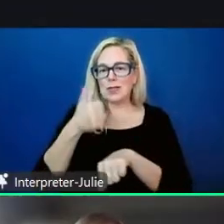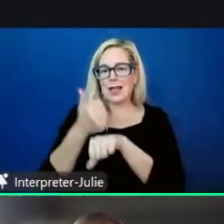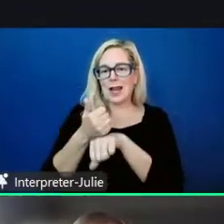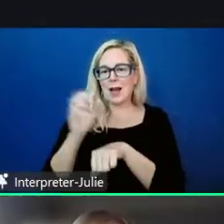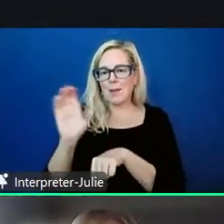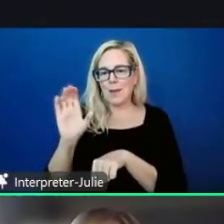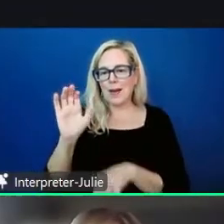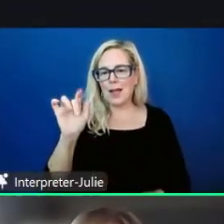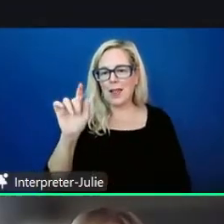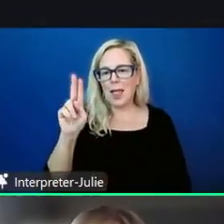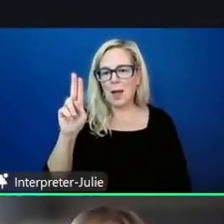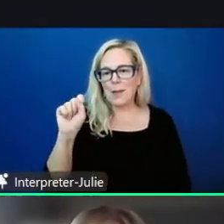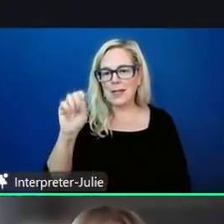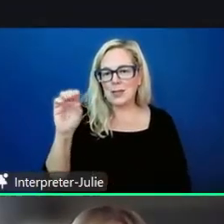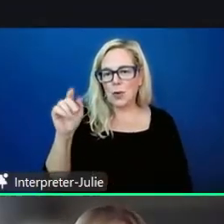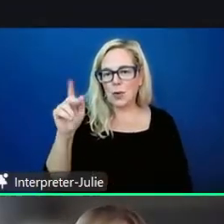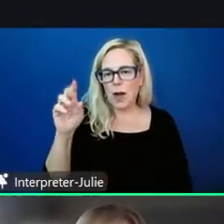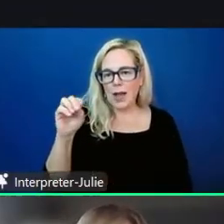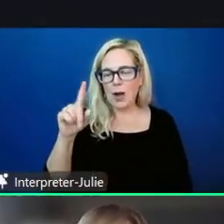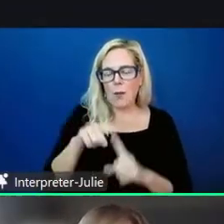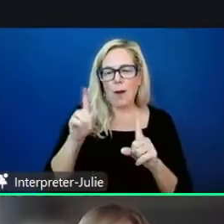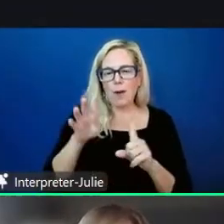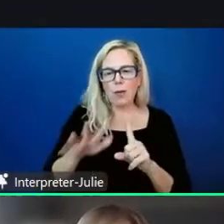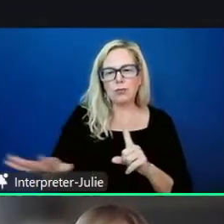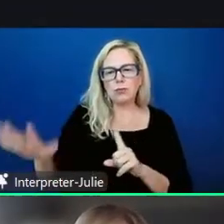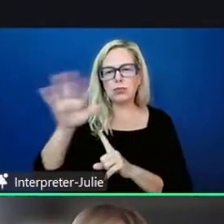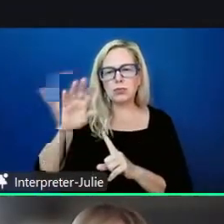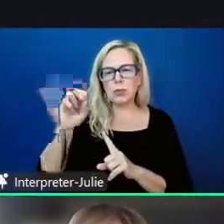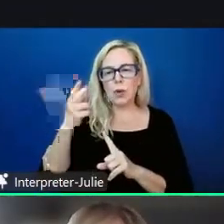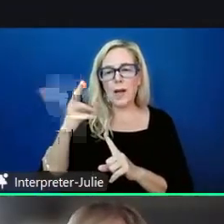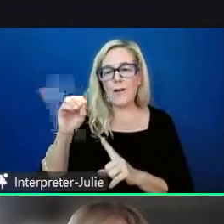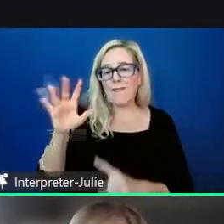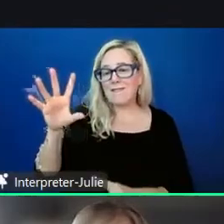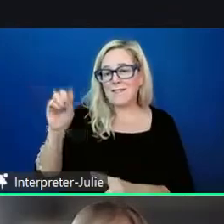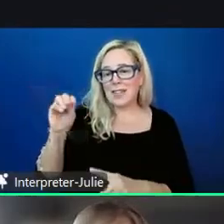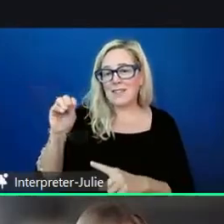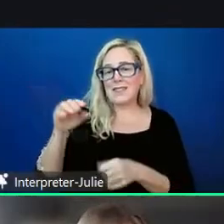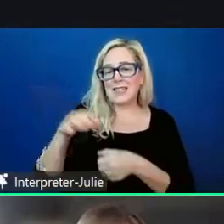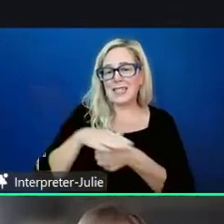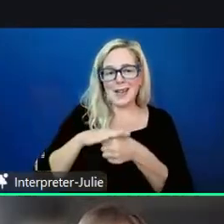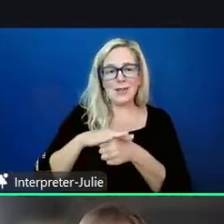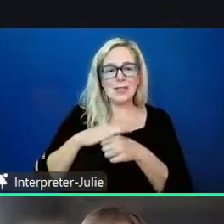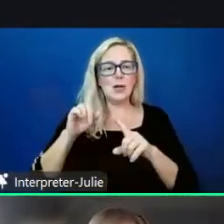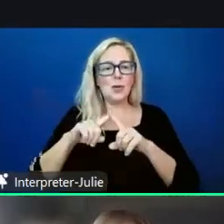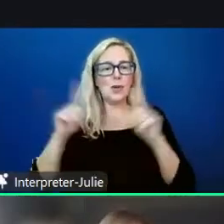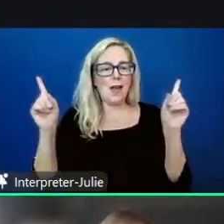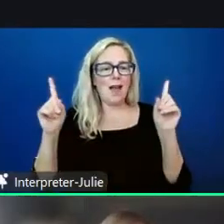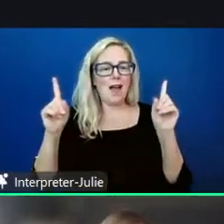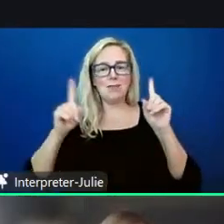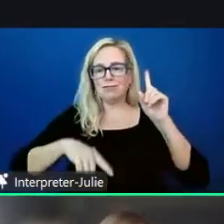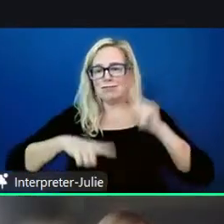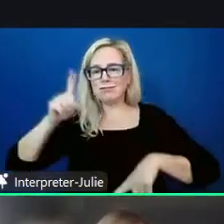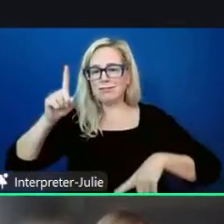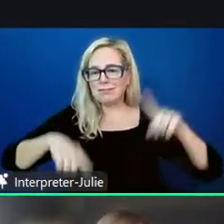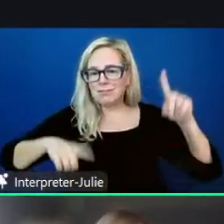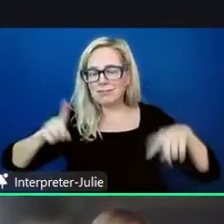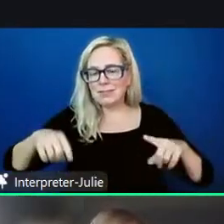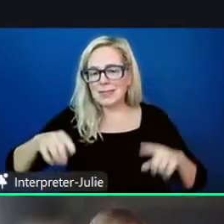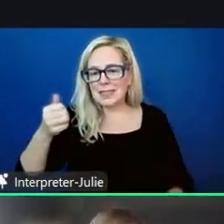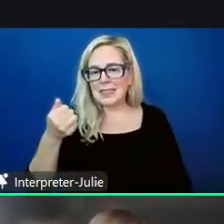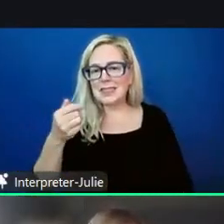across Ohio in a 50-county area. We have 16 hospitals and many ancillary care sites, and